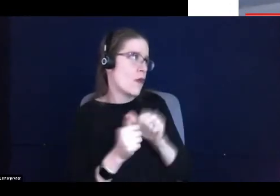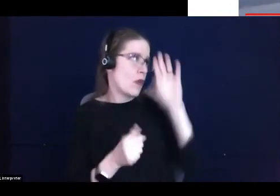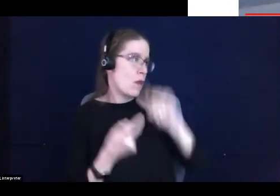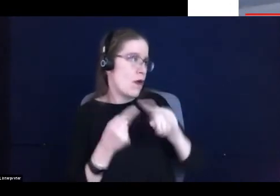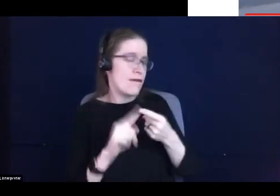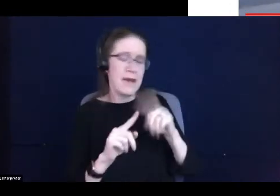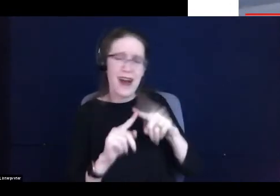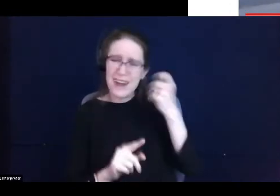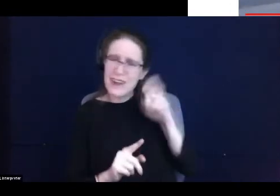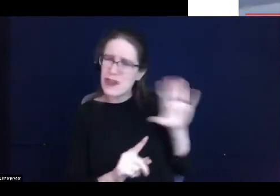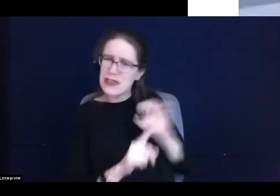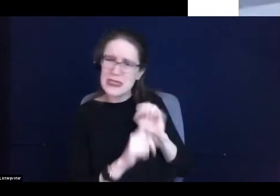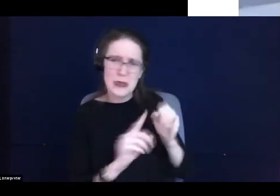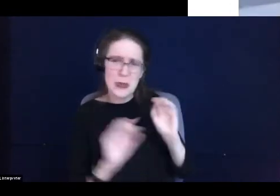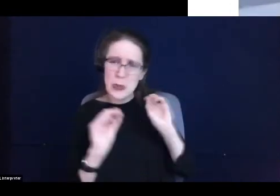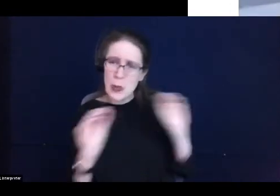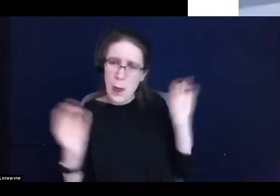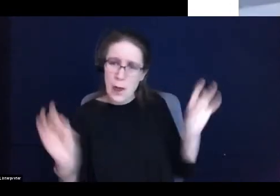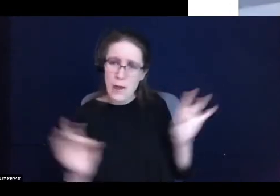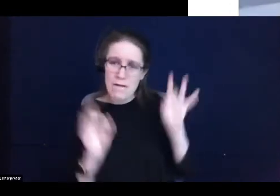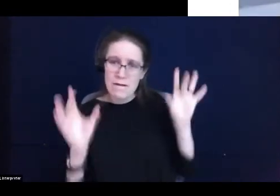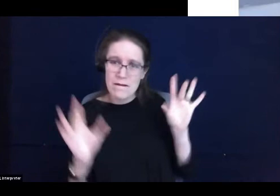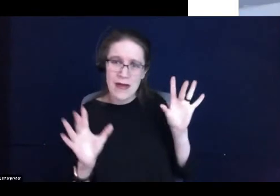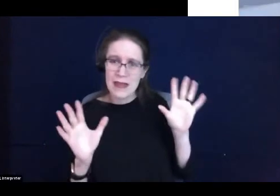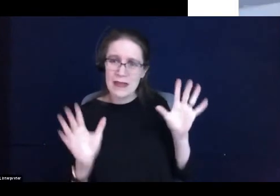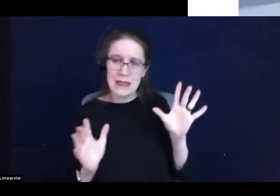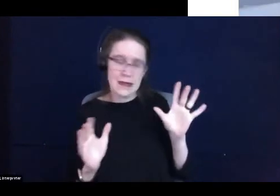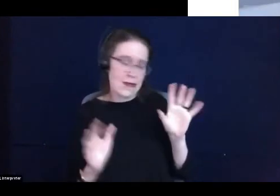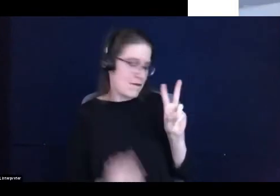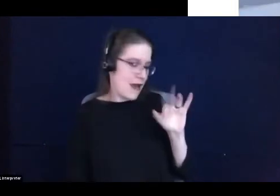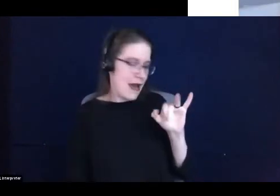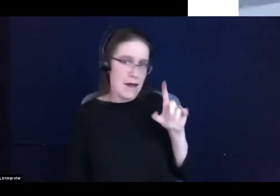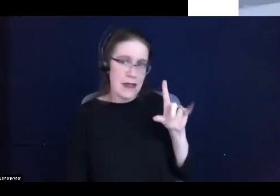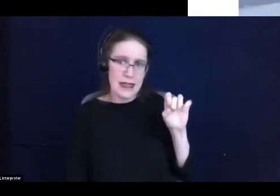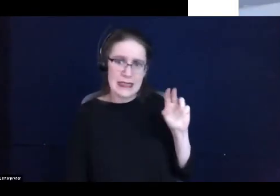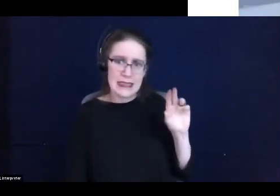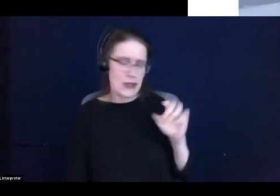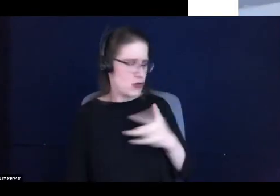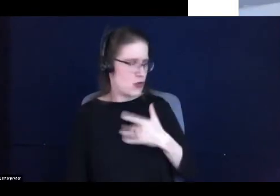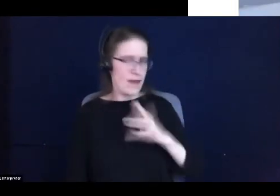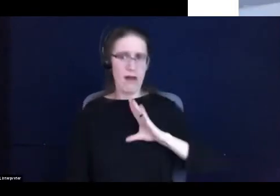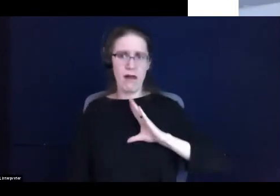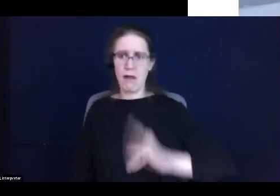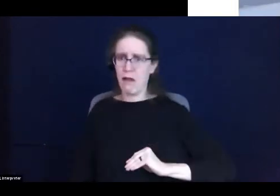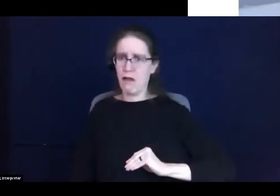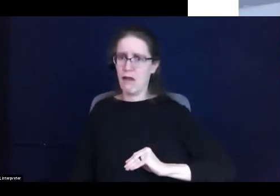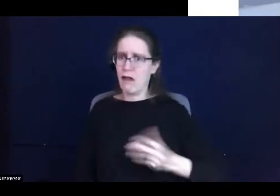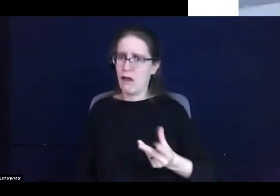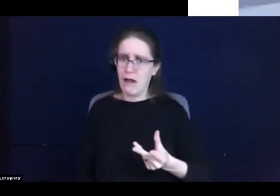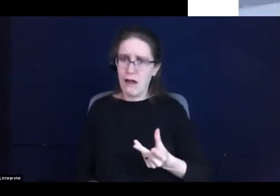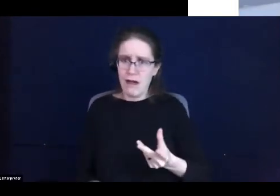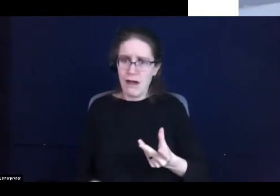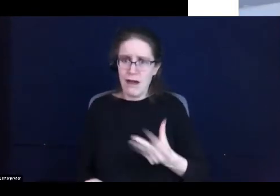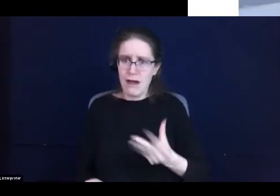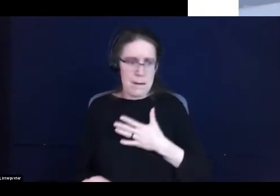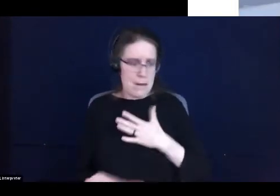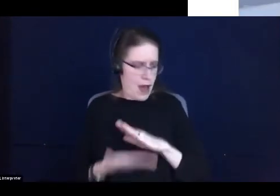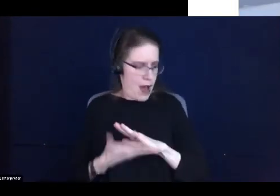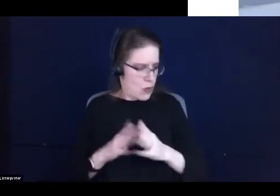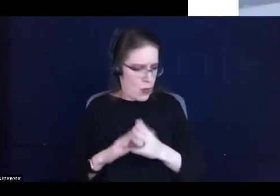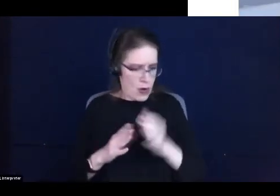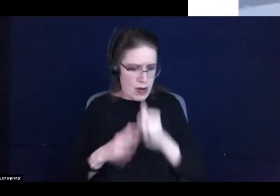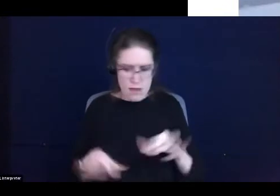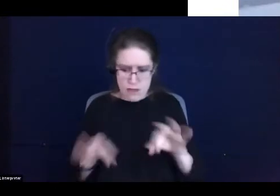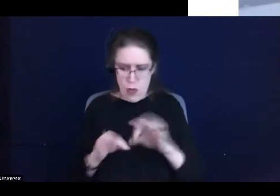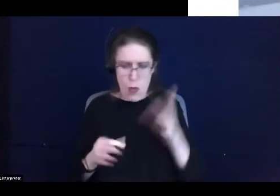whatsoever. And that is so invalidating. It makes you feel like your story doesn't matter. It makes you feel like, why did I ever open my mouth in the first place?